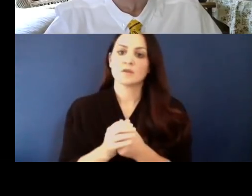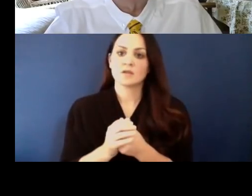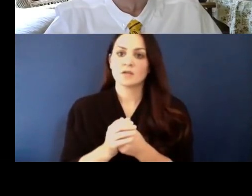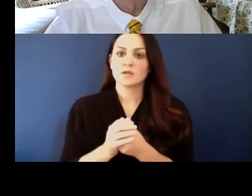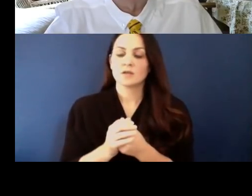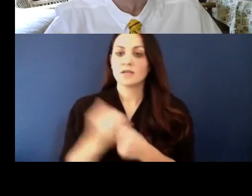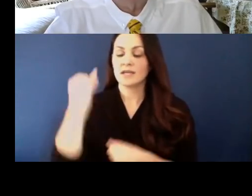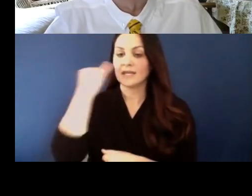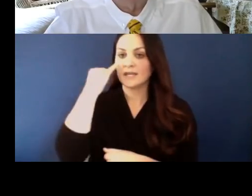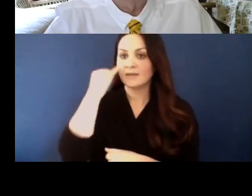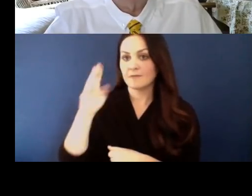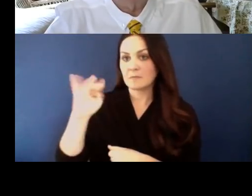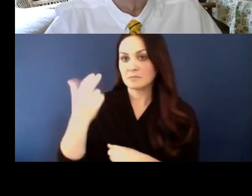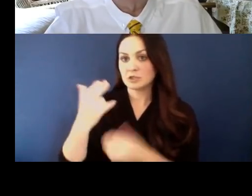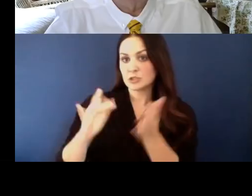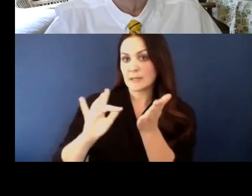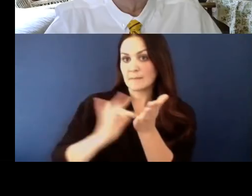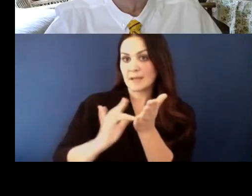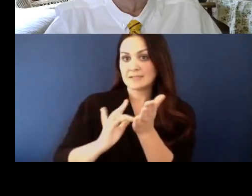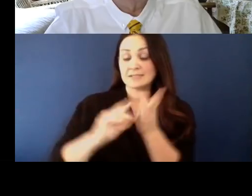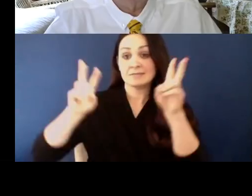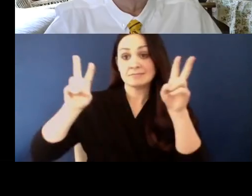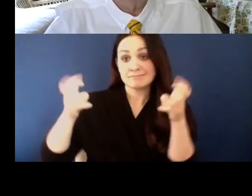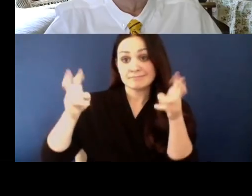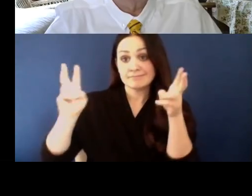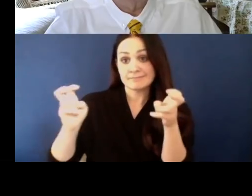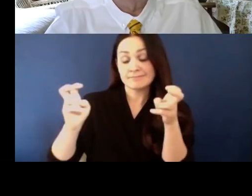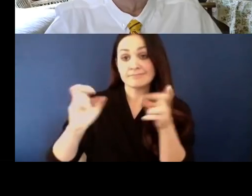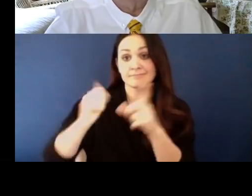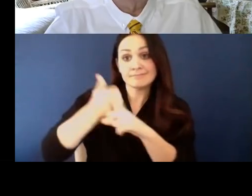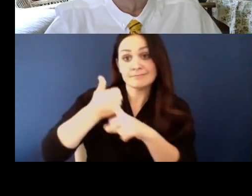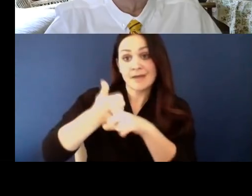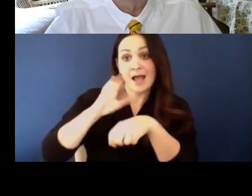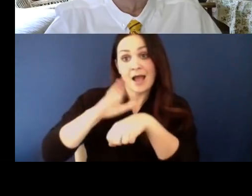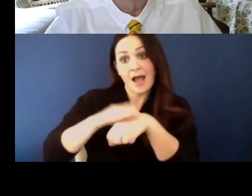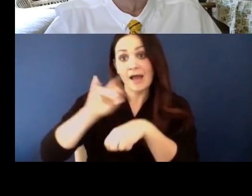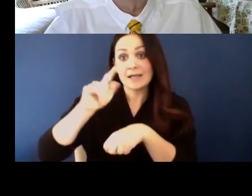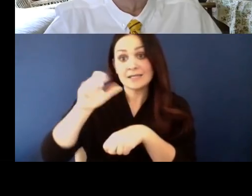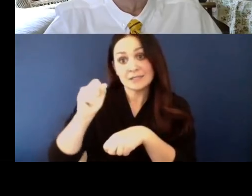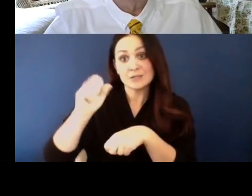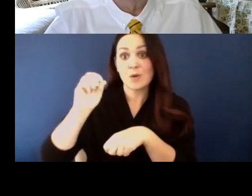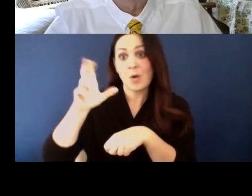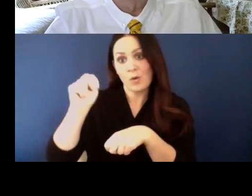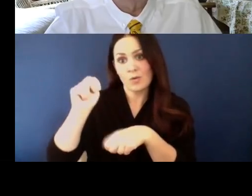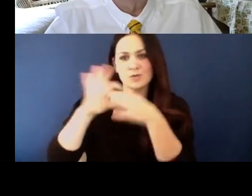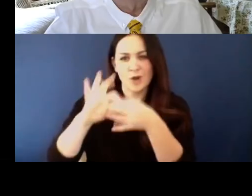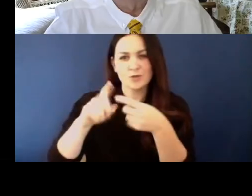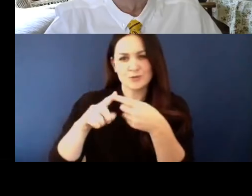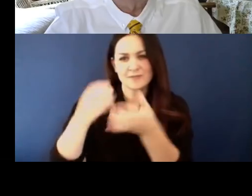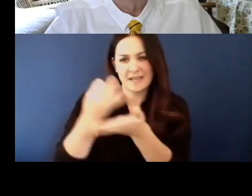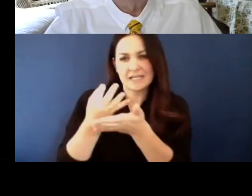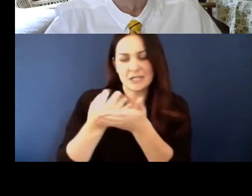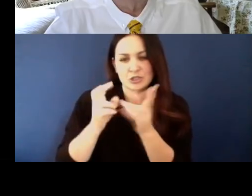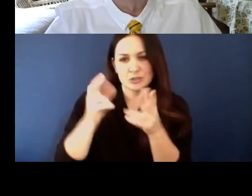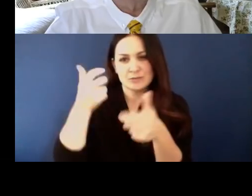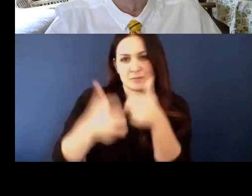If Michigan medicine is quote unquote on its own with regard to financial issues, that being the reason given for why